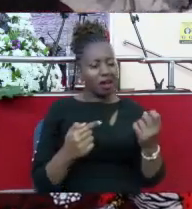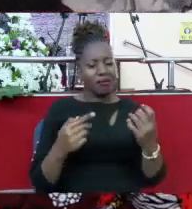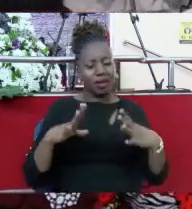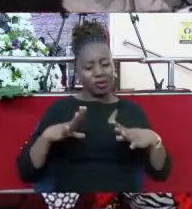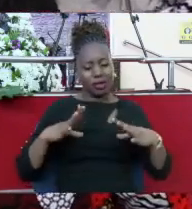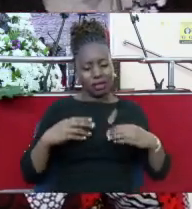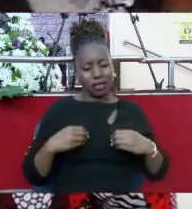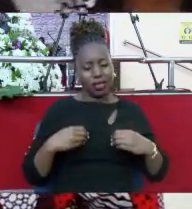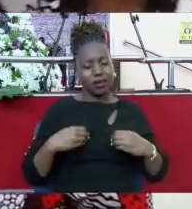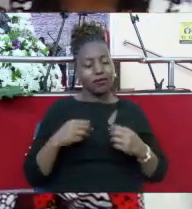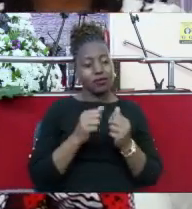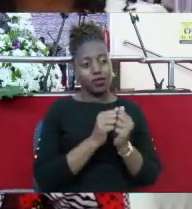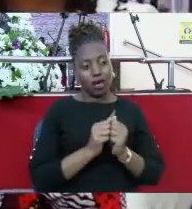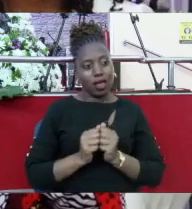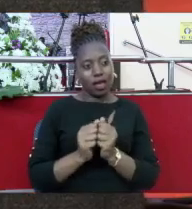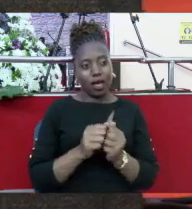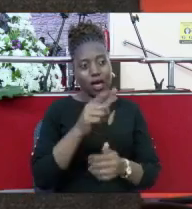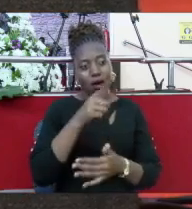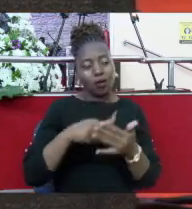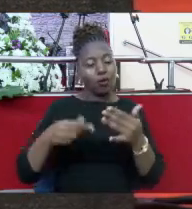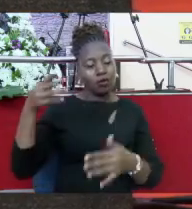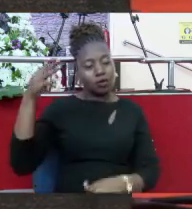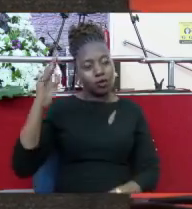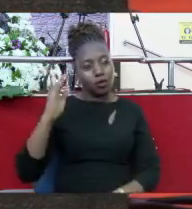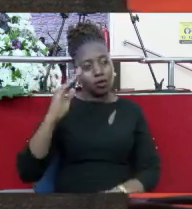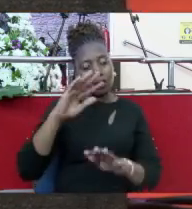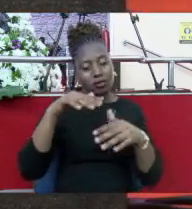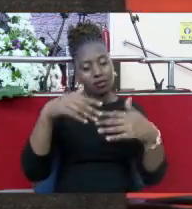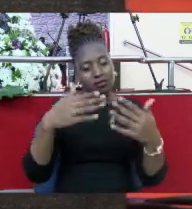Jesus died to give you.